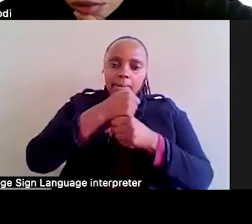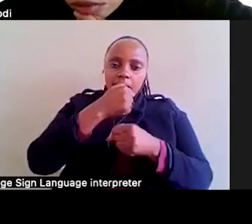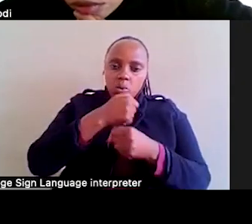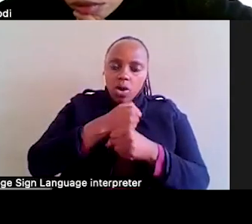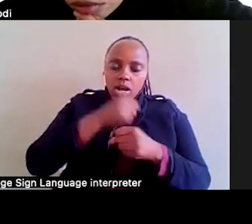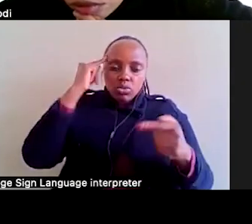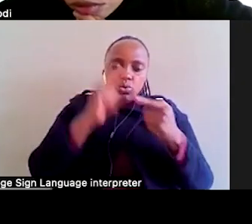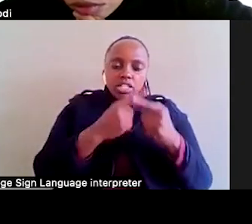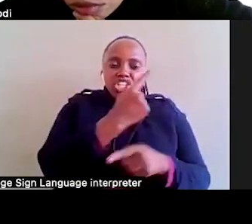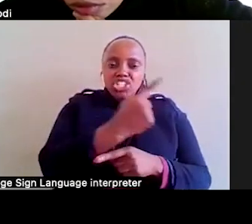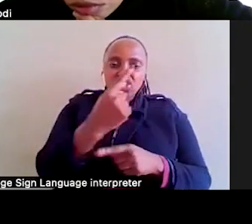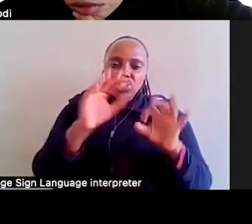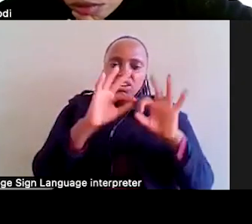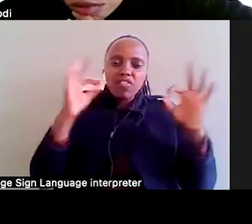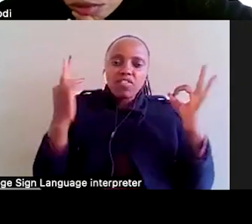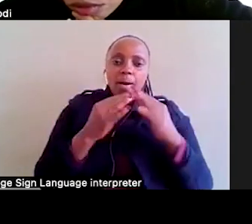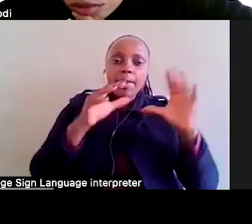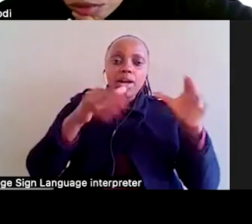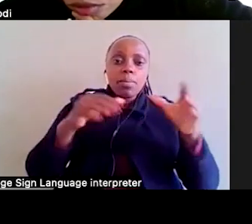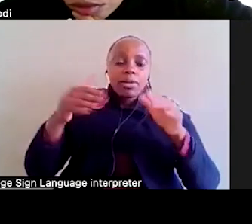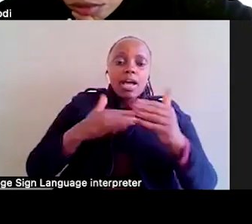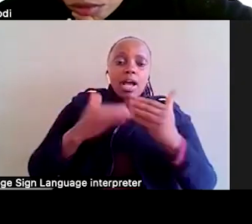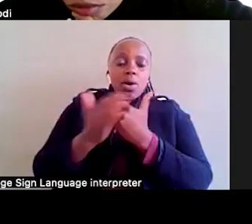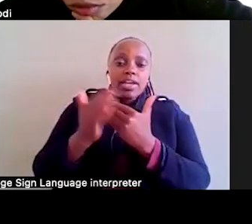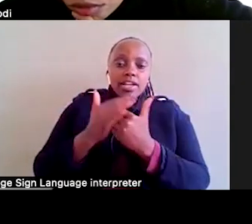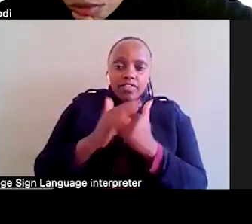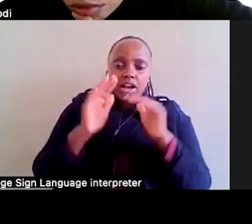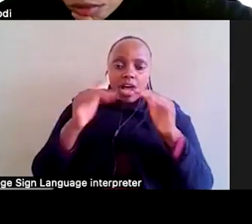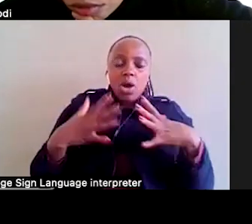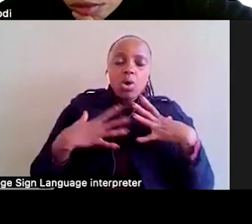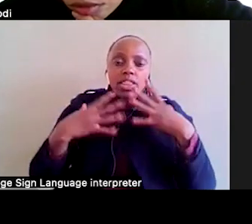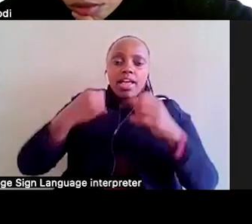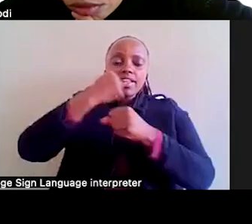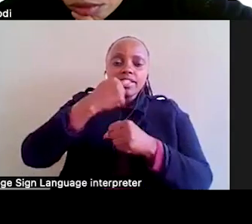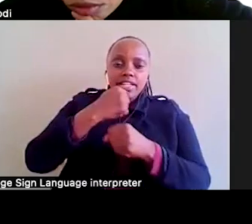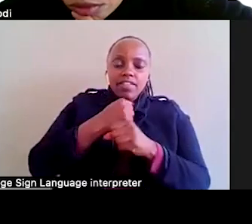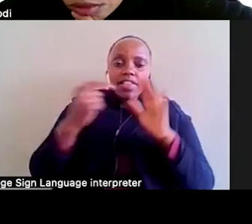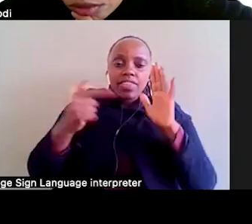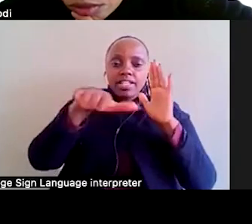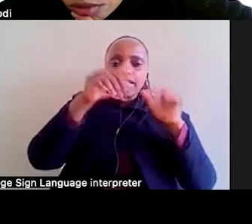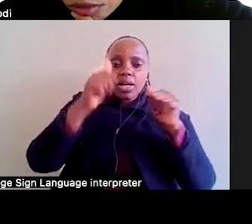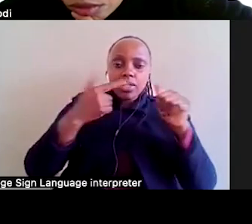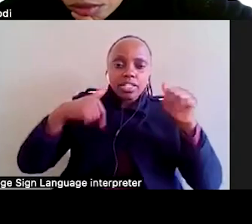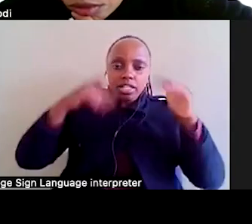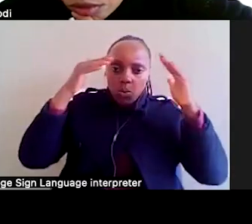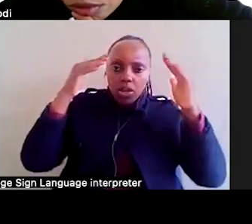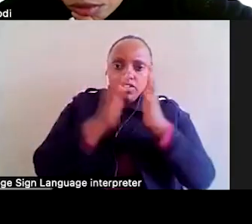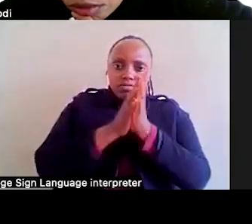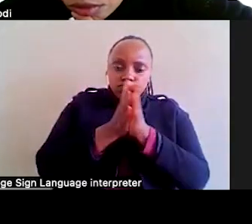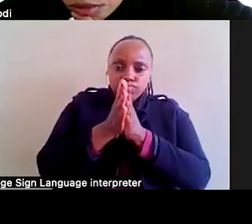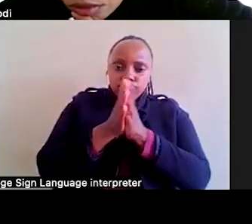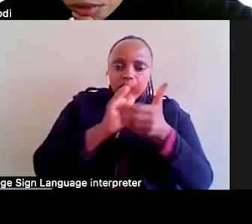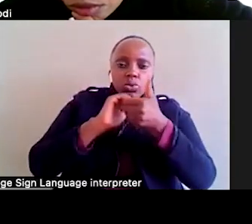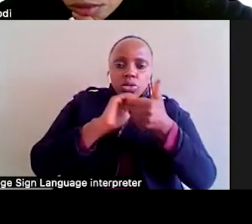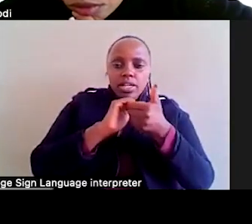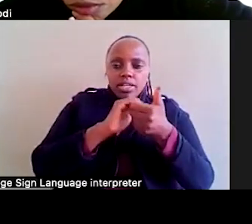in each household our communities are taken care of in terms of health. And so this is an area that we are looking forward to really engaging the